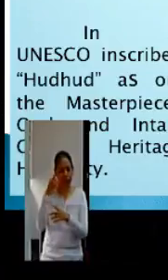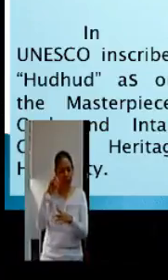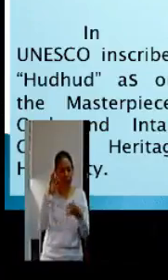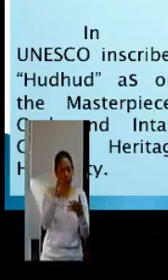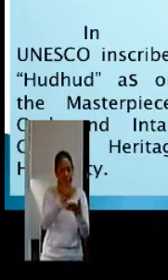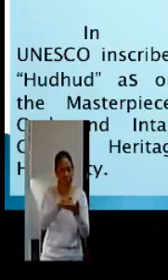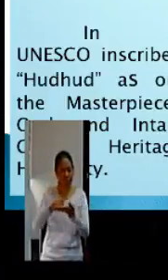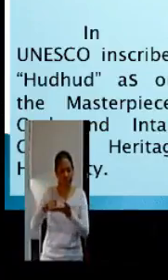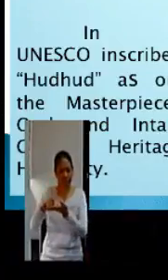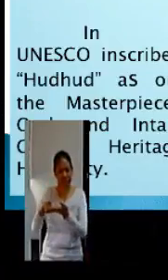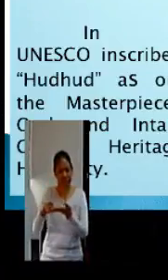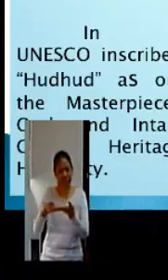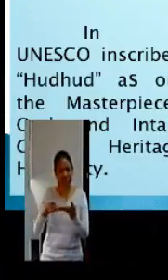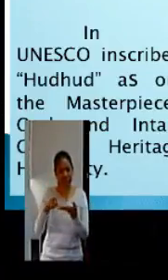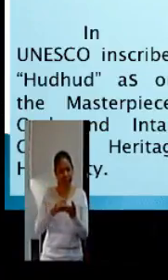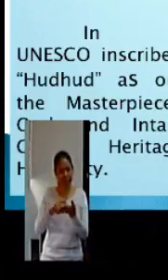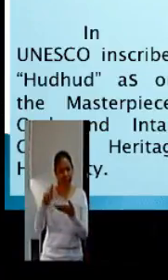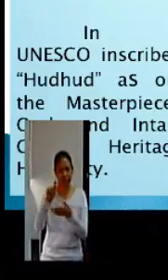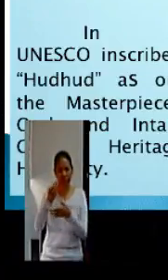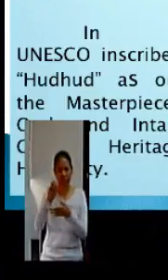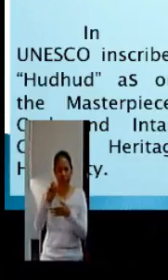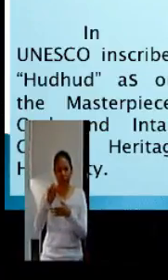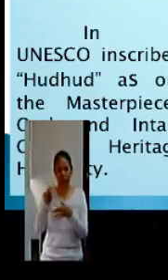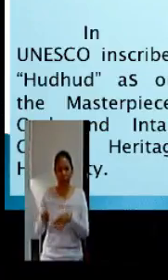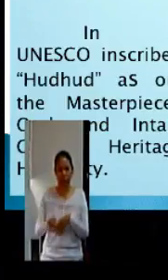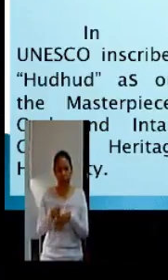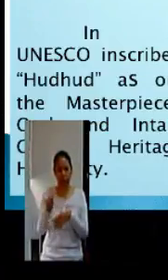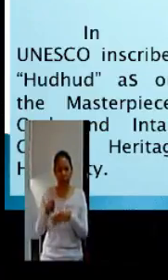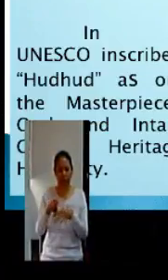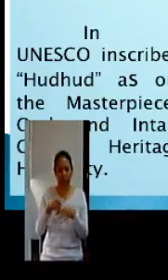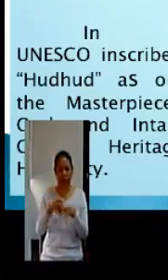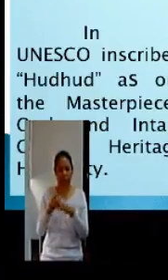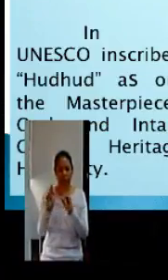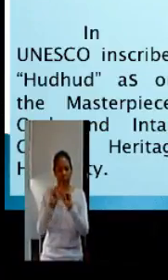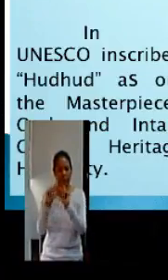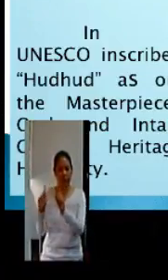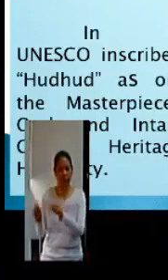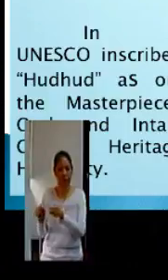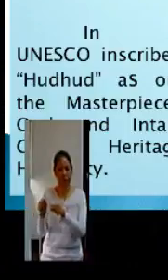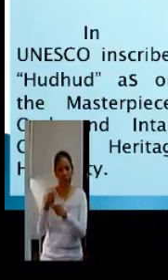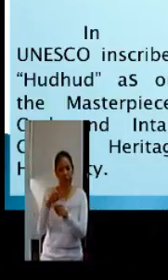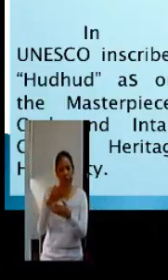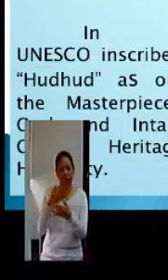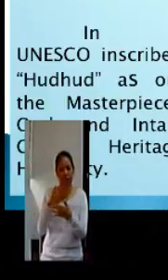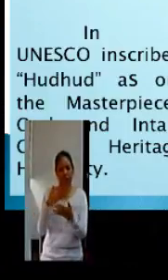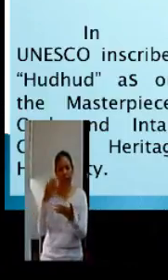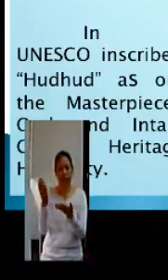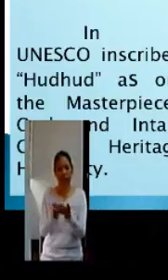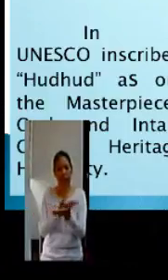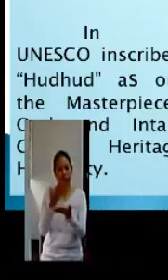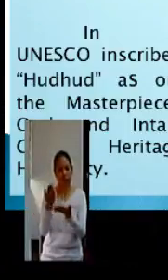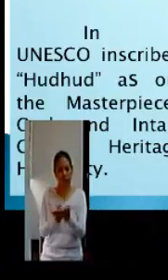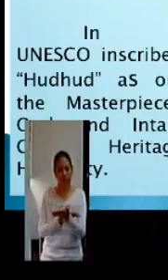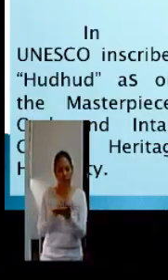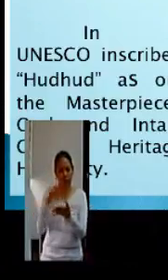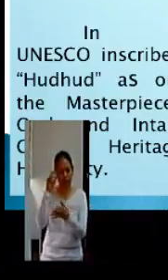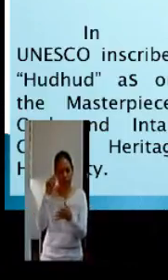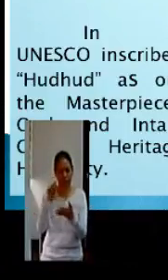that, what do you call this, event. And we are also an geographically